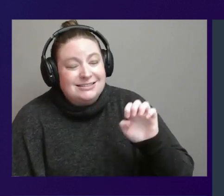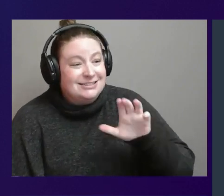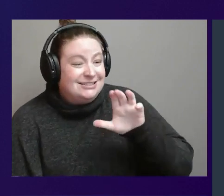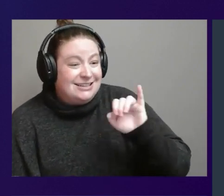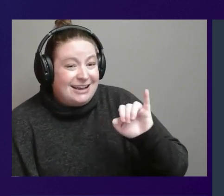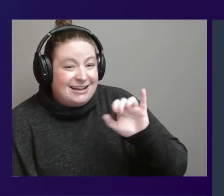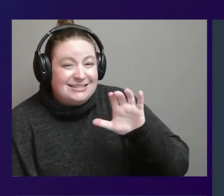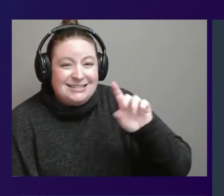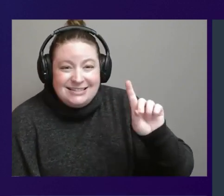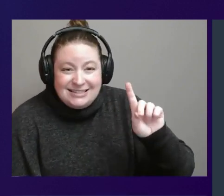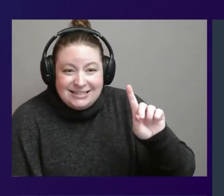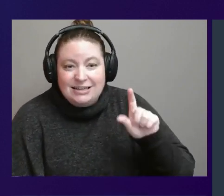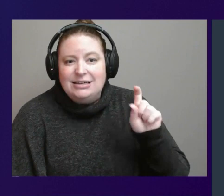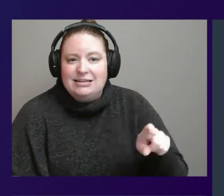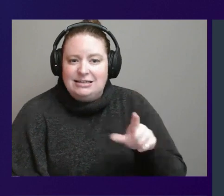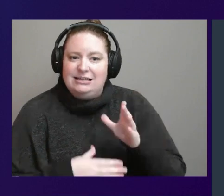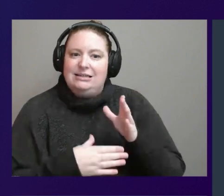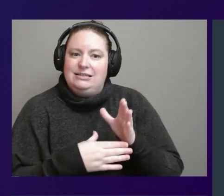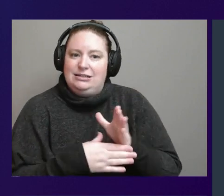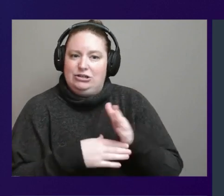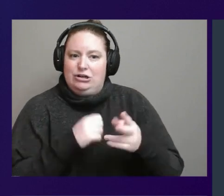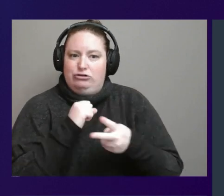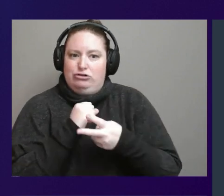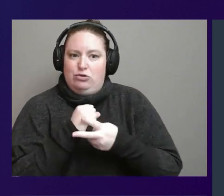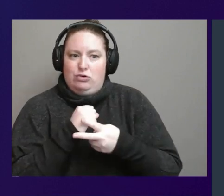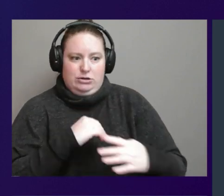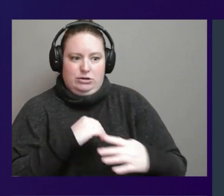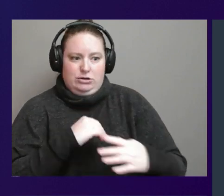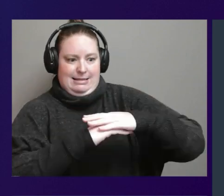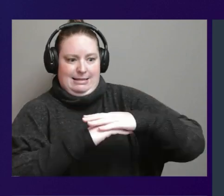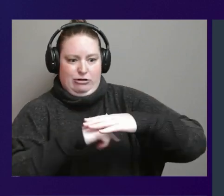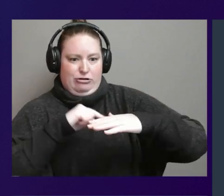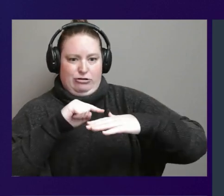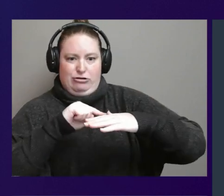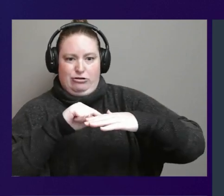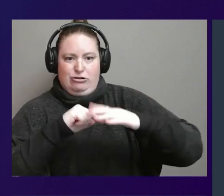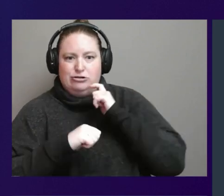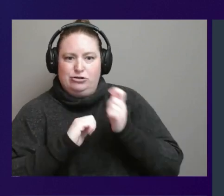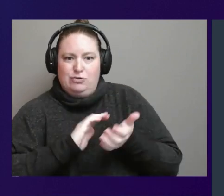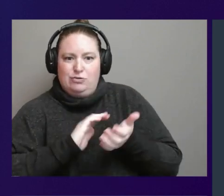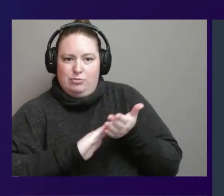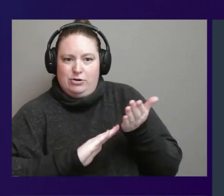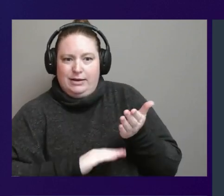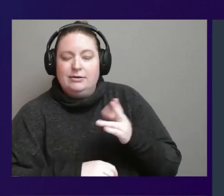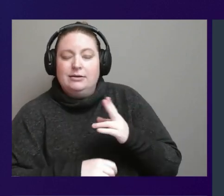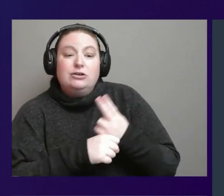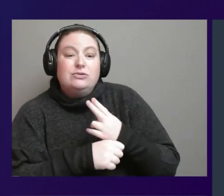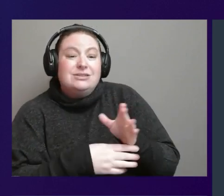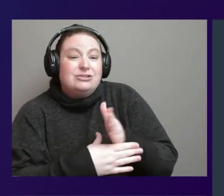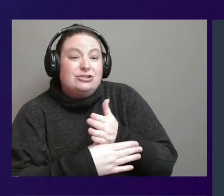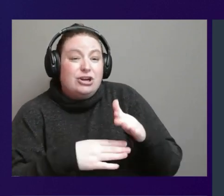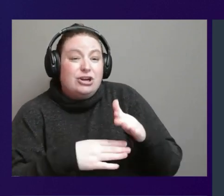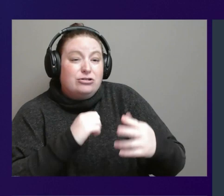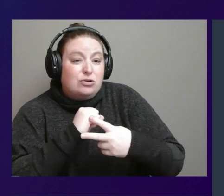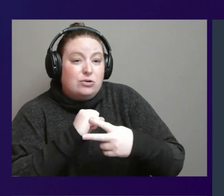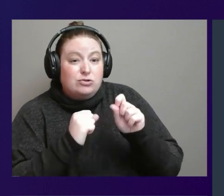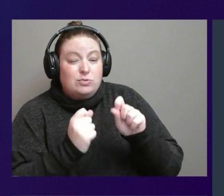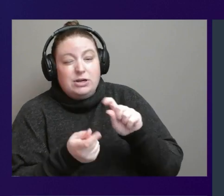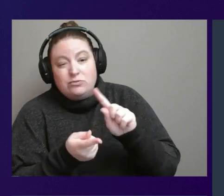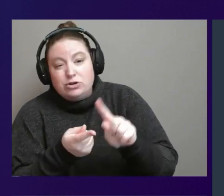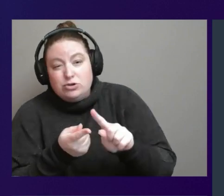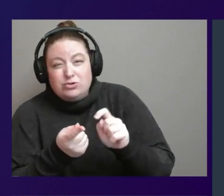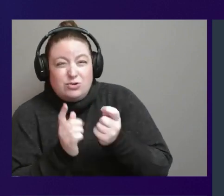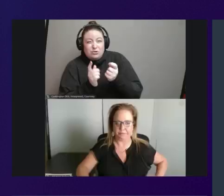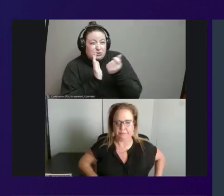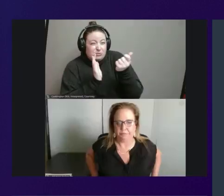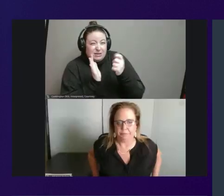a shared storage layer to operate. Using shared storage, we can reduce or even eliminate duplicate data that's